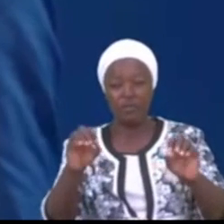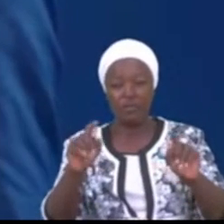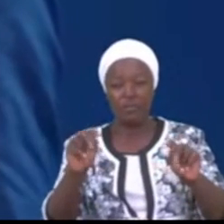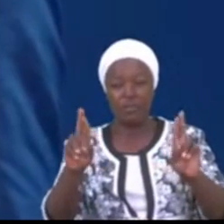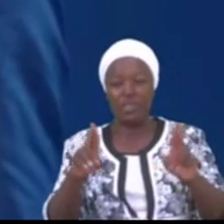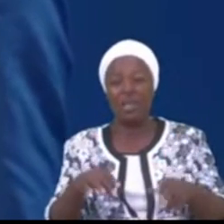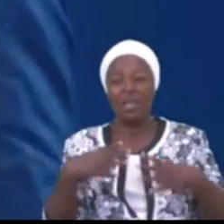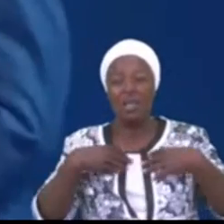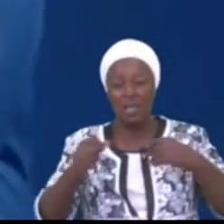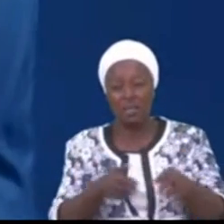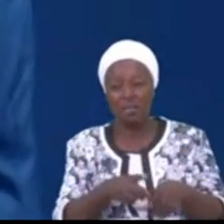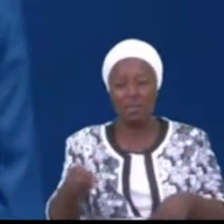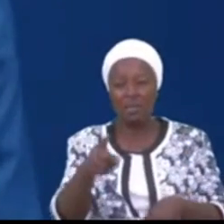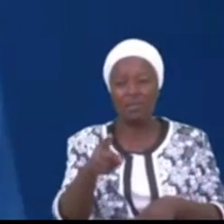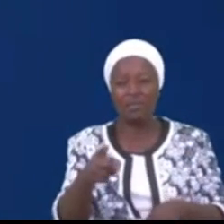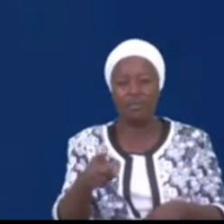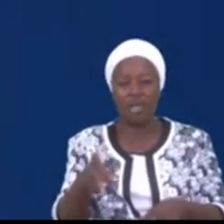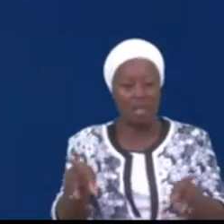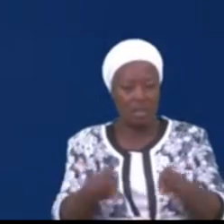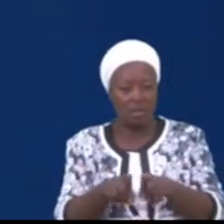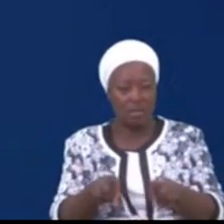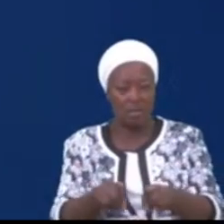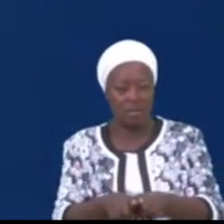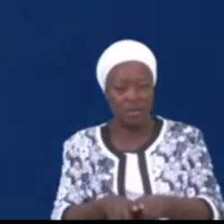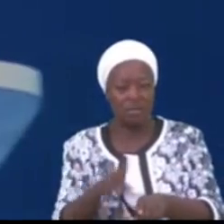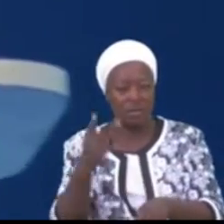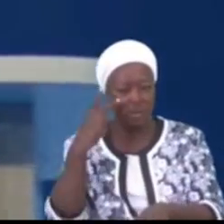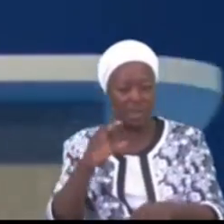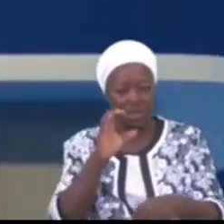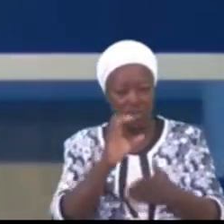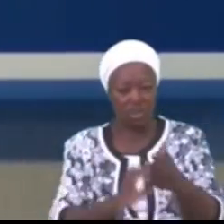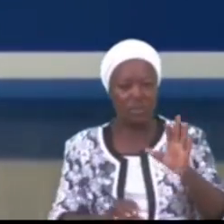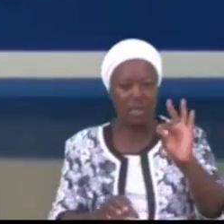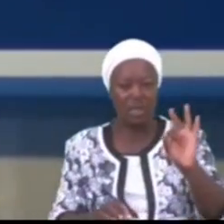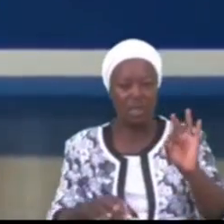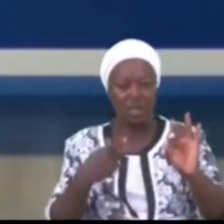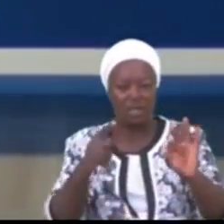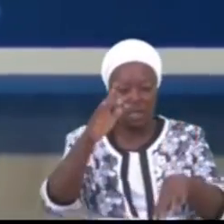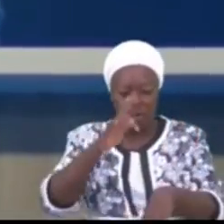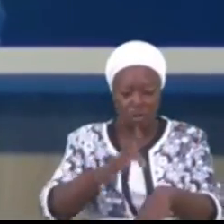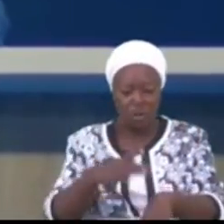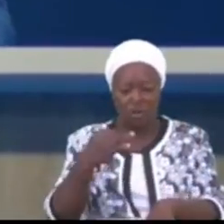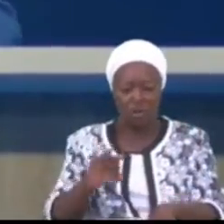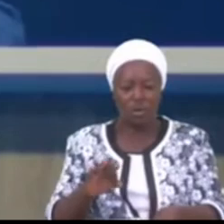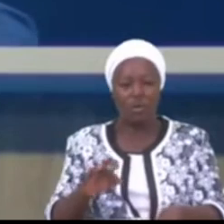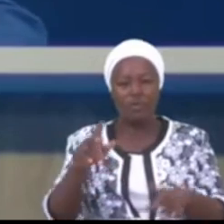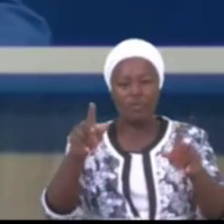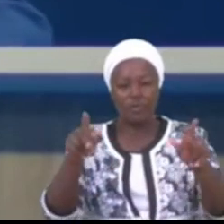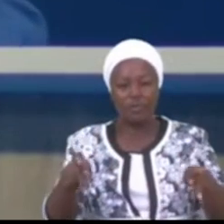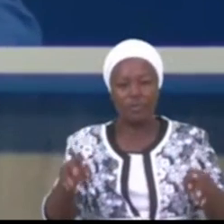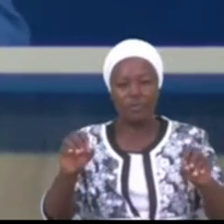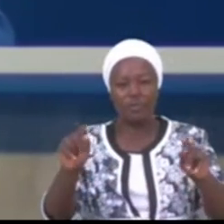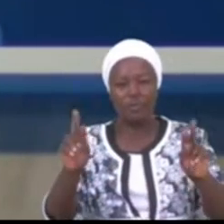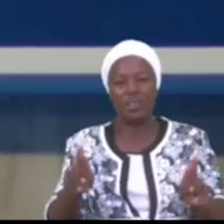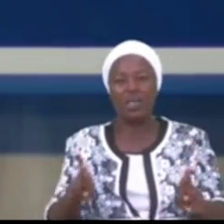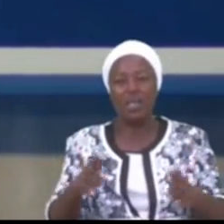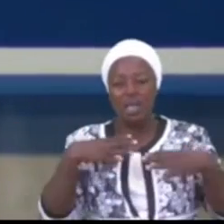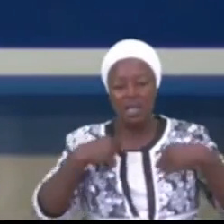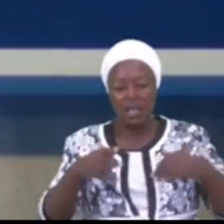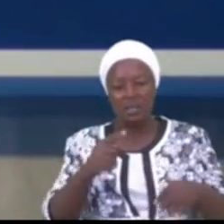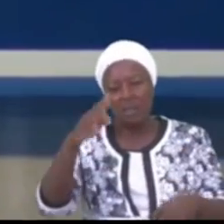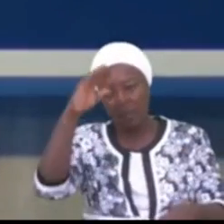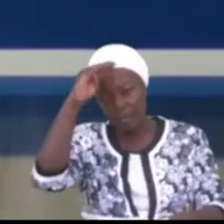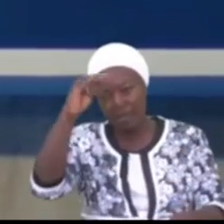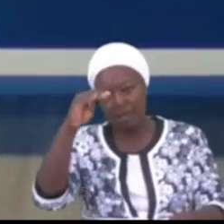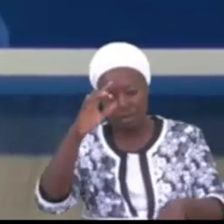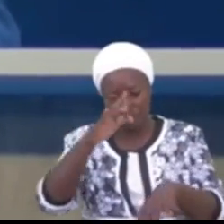them. Also, we'll see in chapter 9, the touch of Peter healed the man,